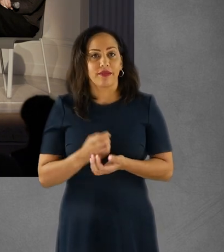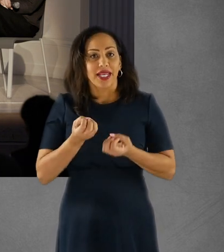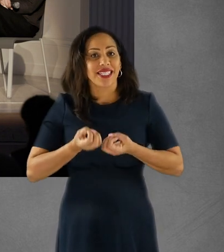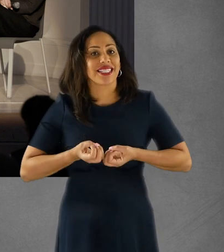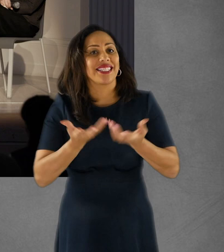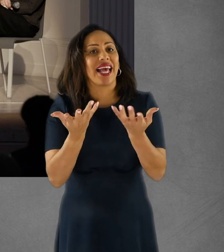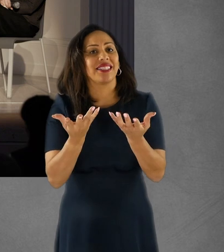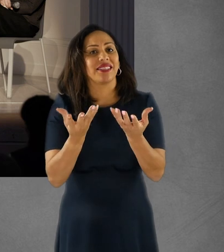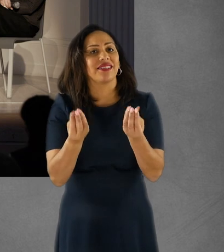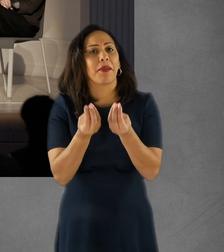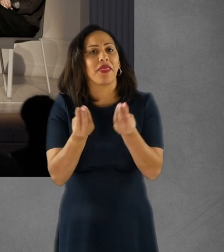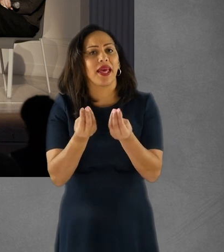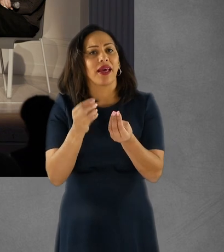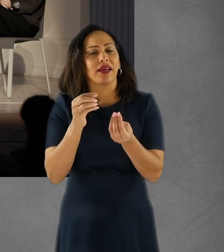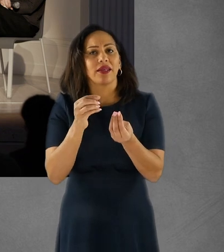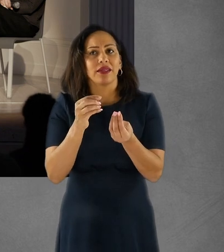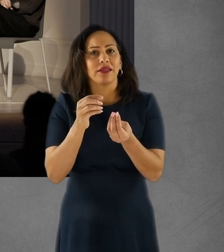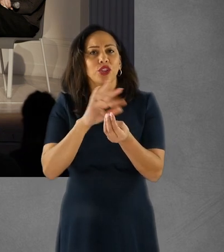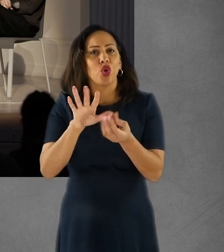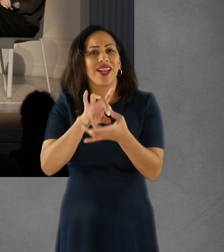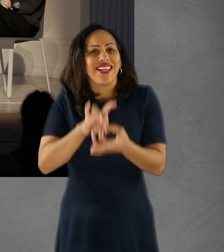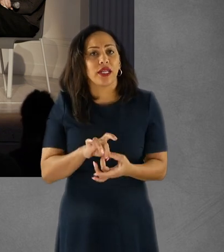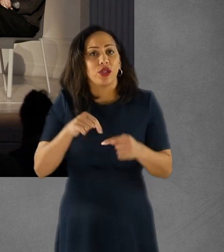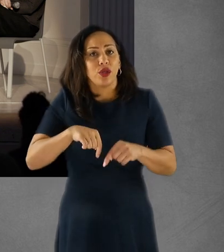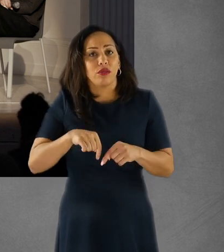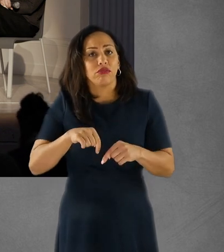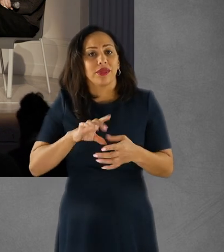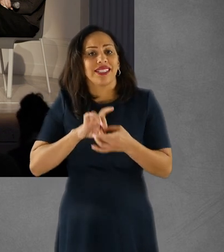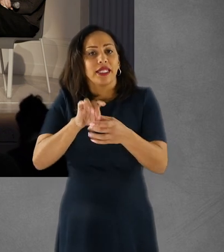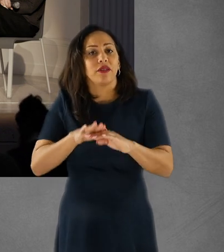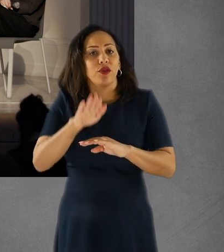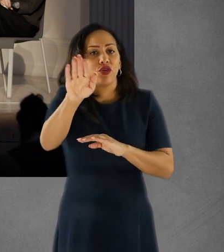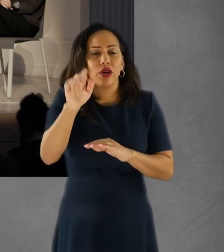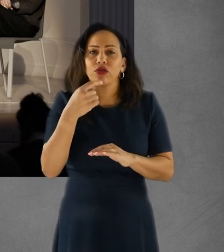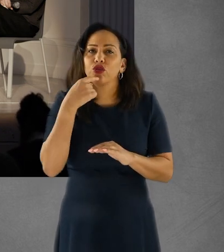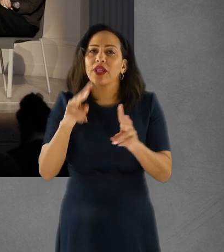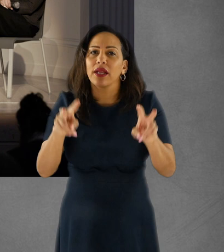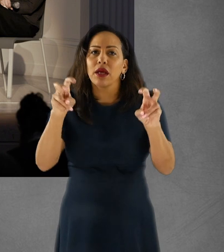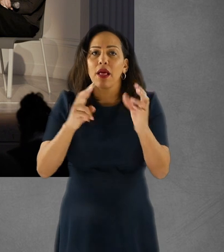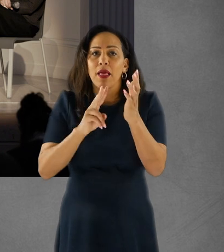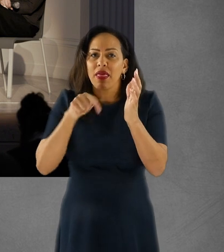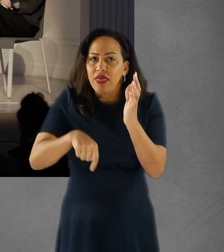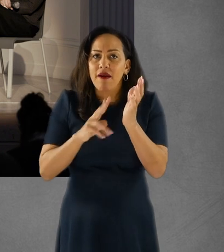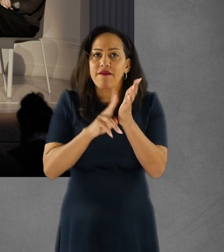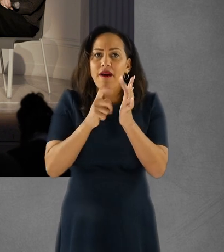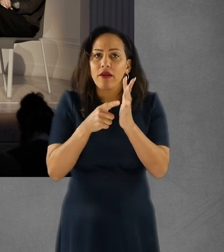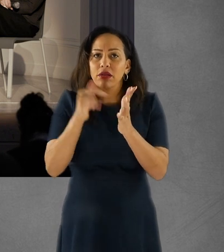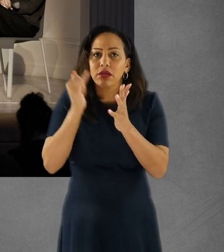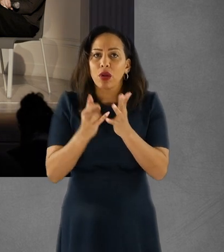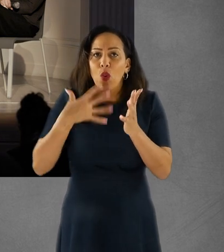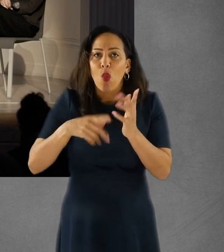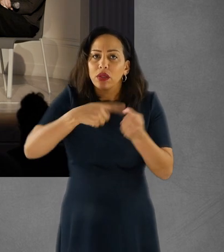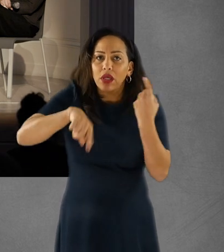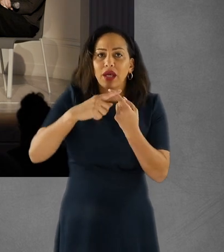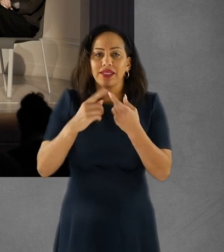us to be close. It wants us to be together. You know it by heart. You can quote it. I can. Better